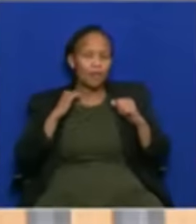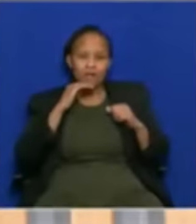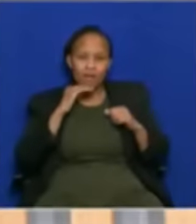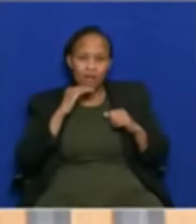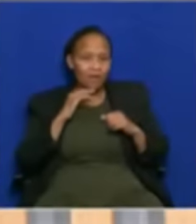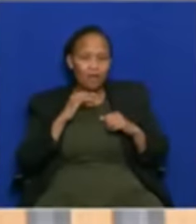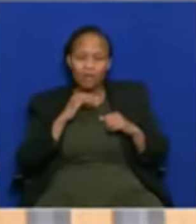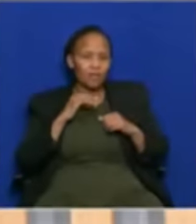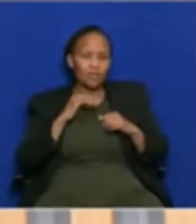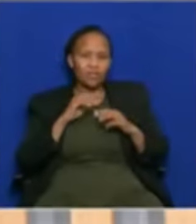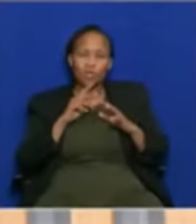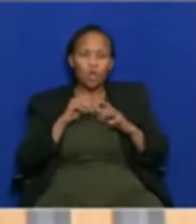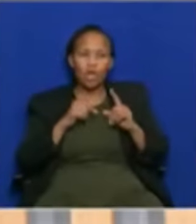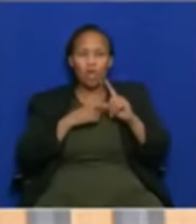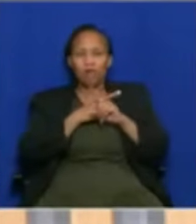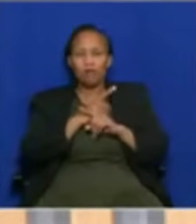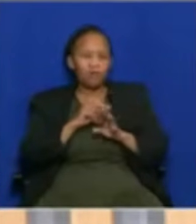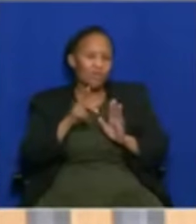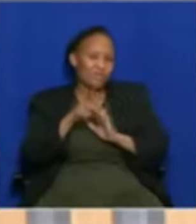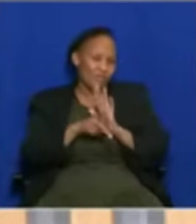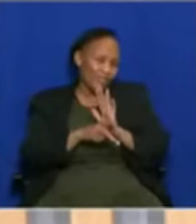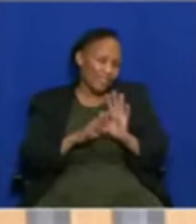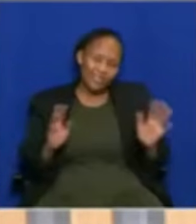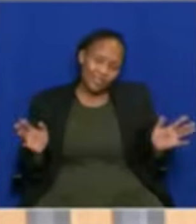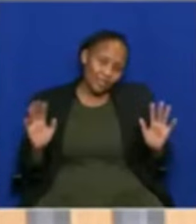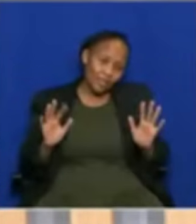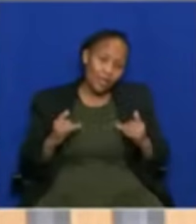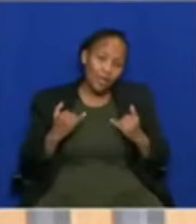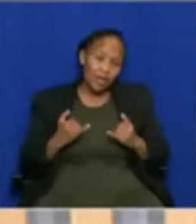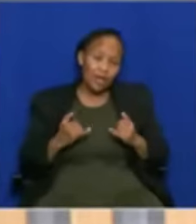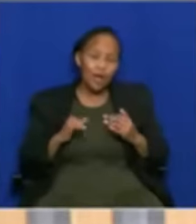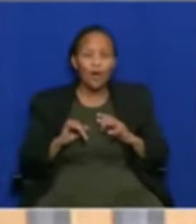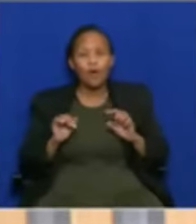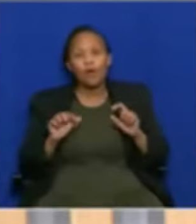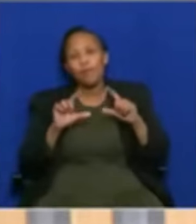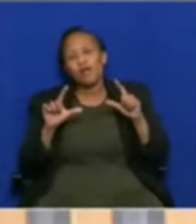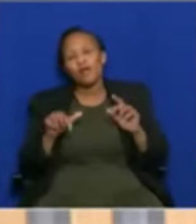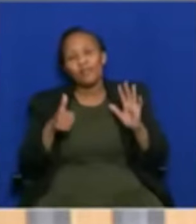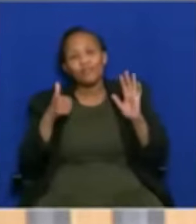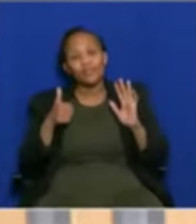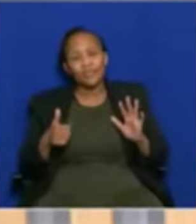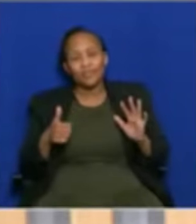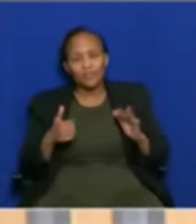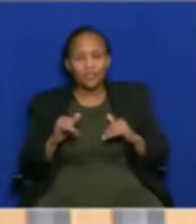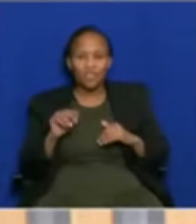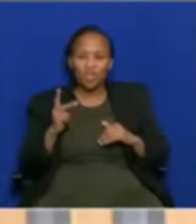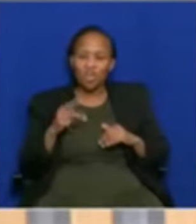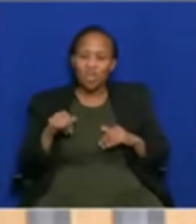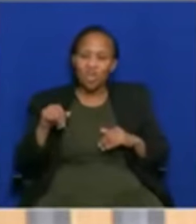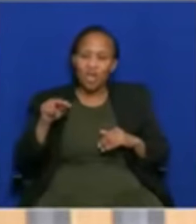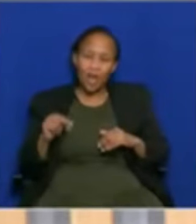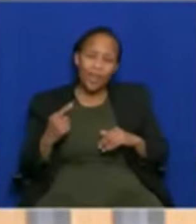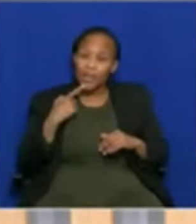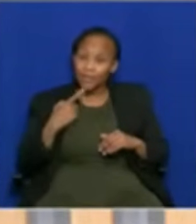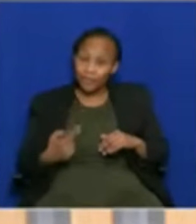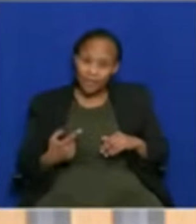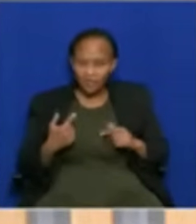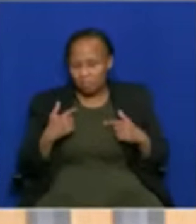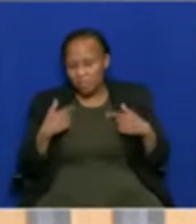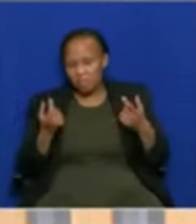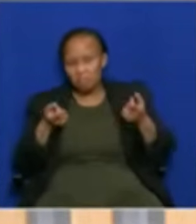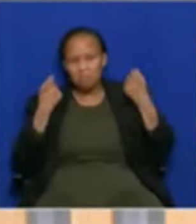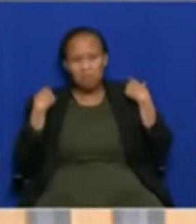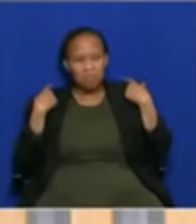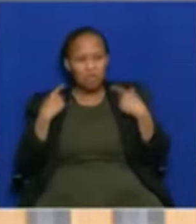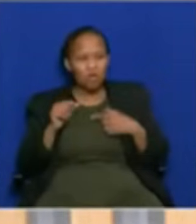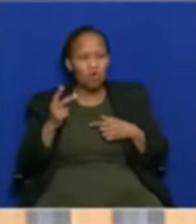in paragraph 6, General Khan says, I also cannot understand why Khumalo invited Major